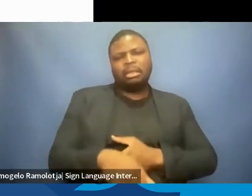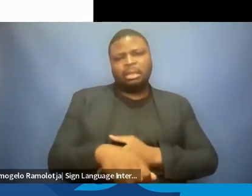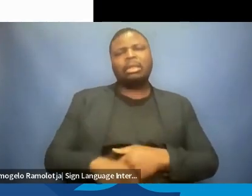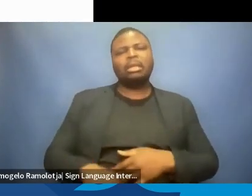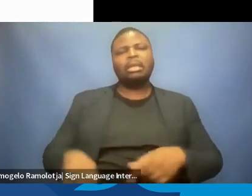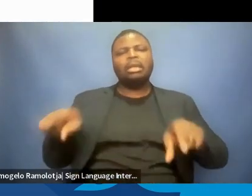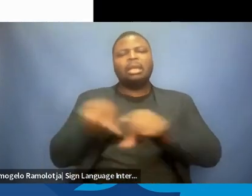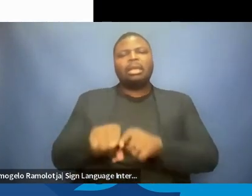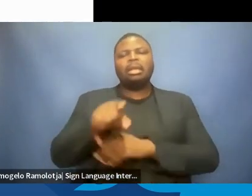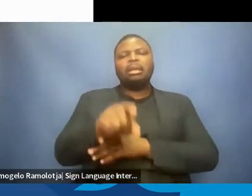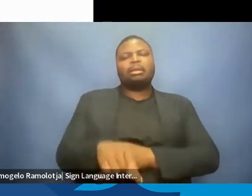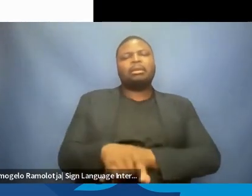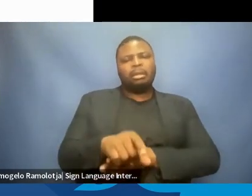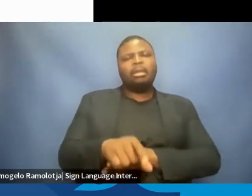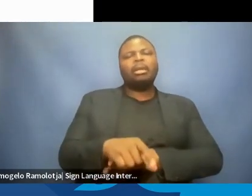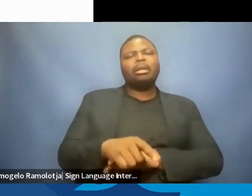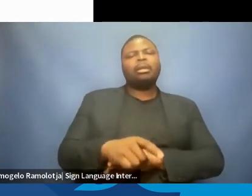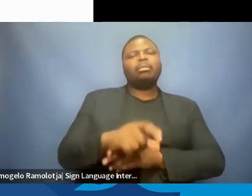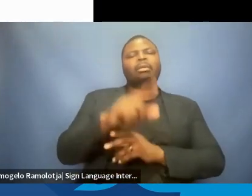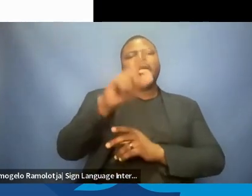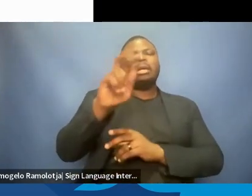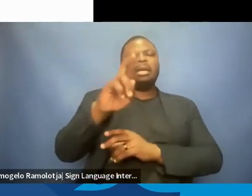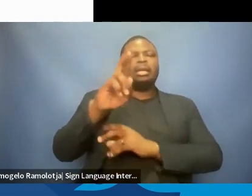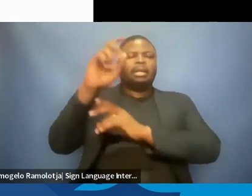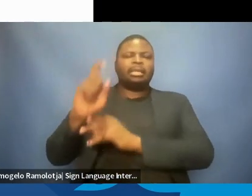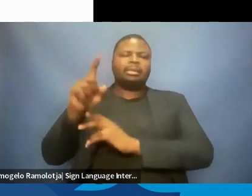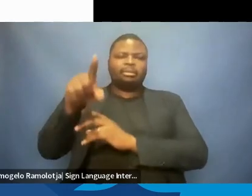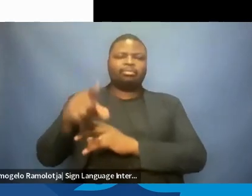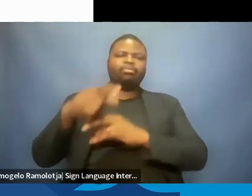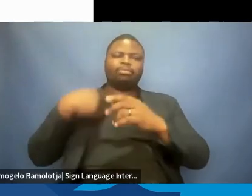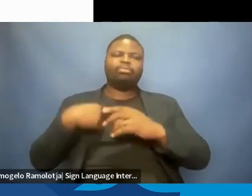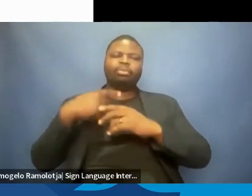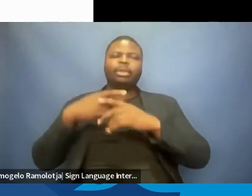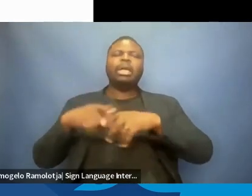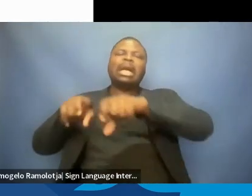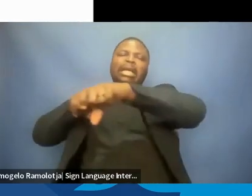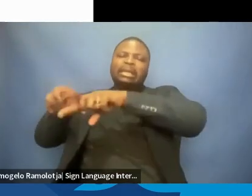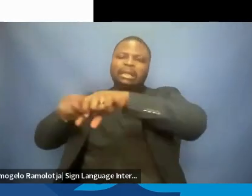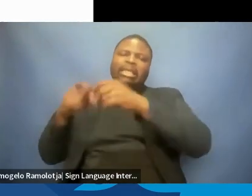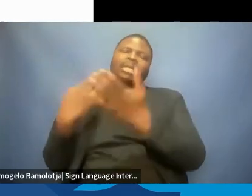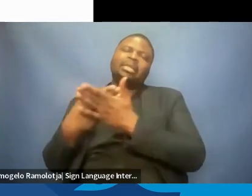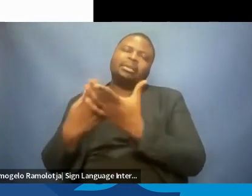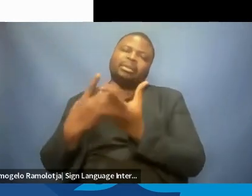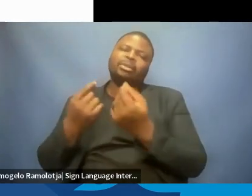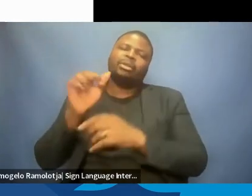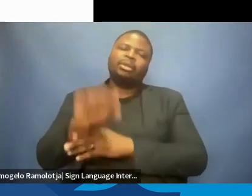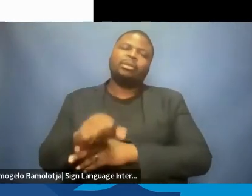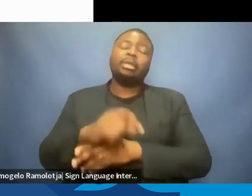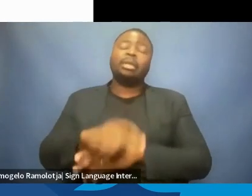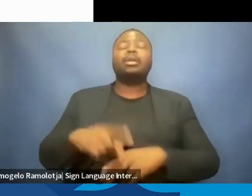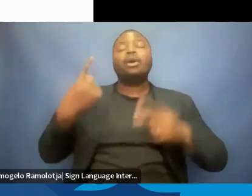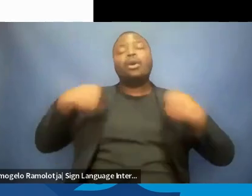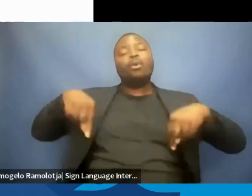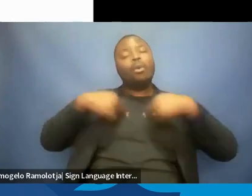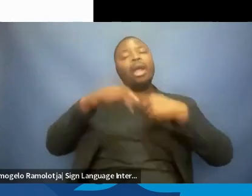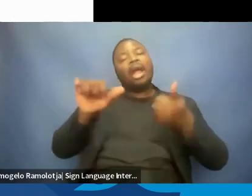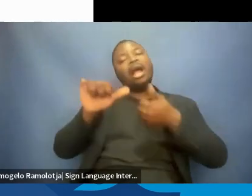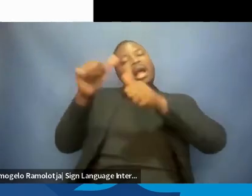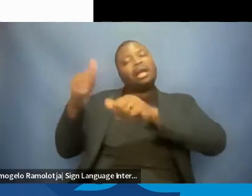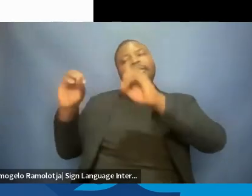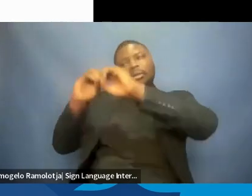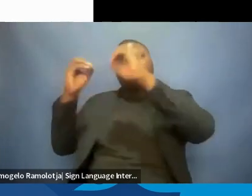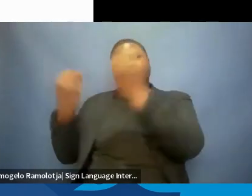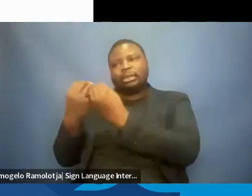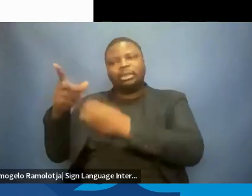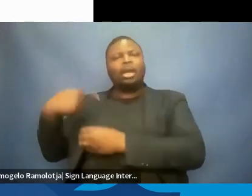to care, TB screening. Hepatitis C currently is only implemented, and linkage to treatment is only